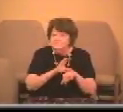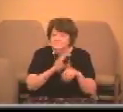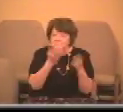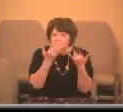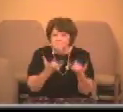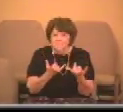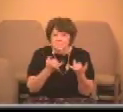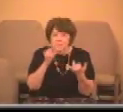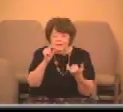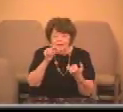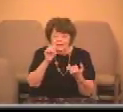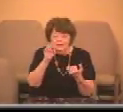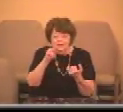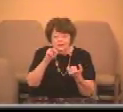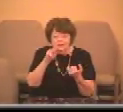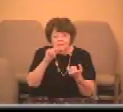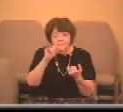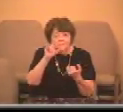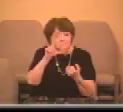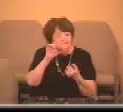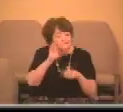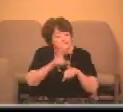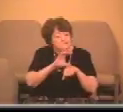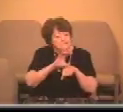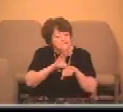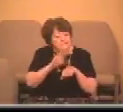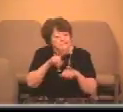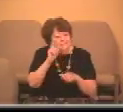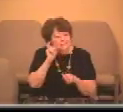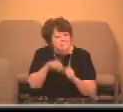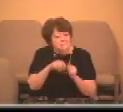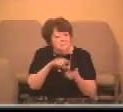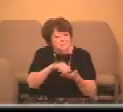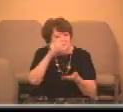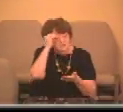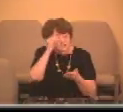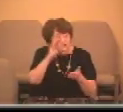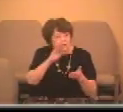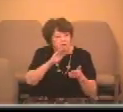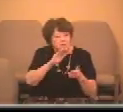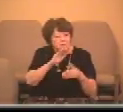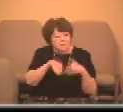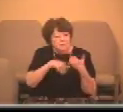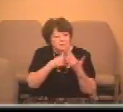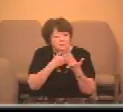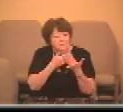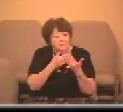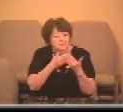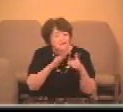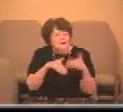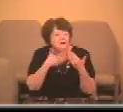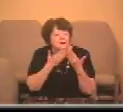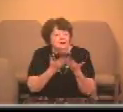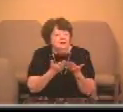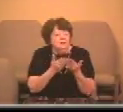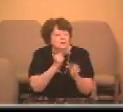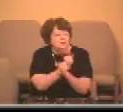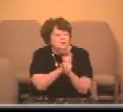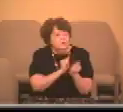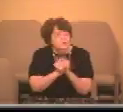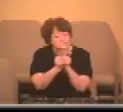completely Gentile church now. And they've got to figure out how to integrate, how to work together again. When there are